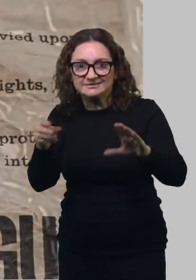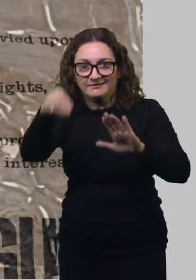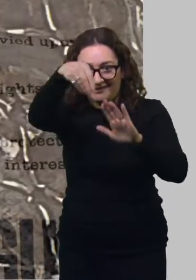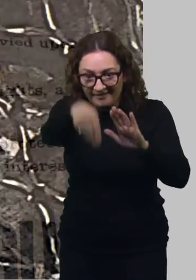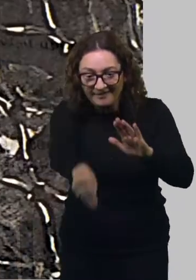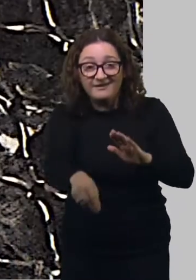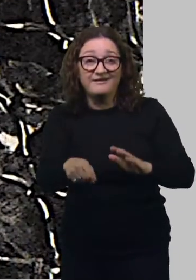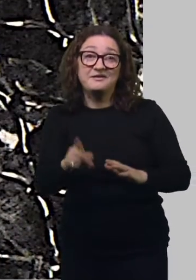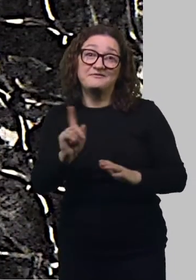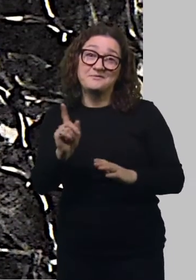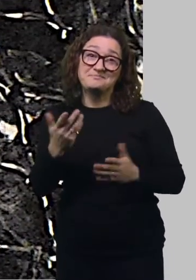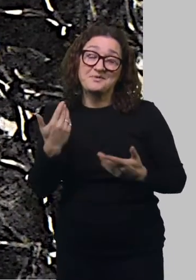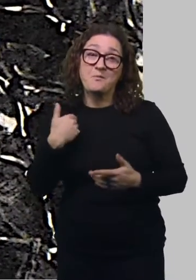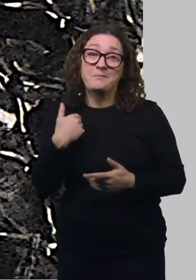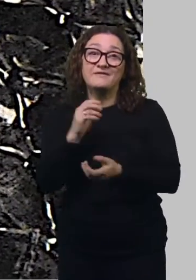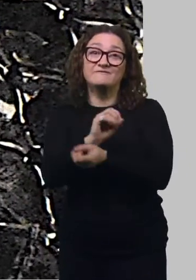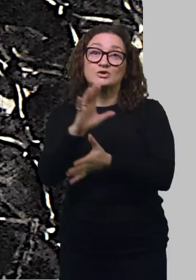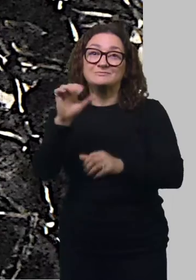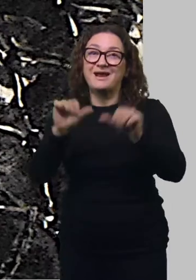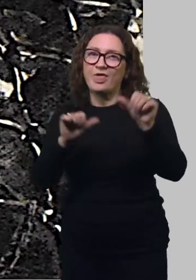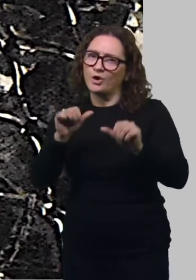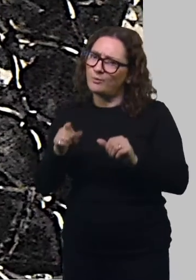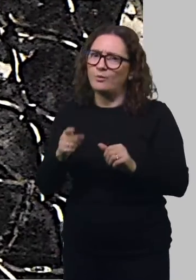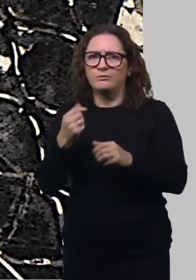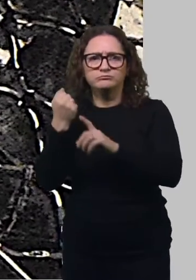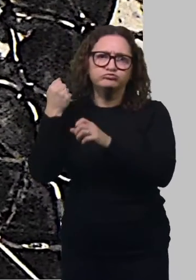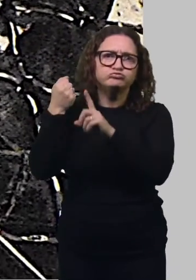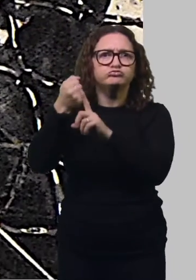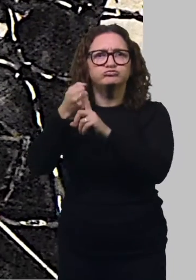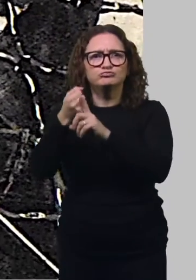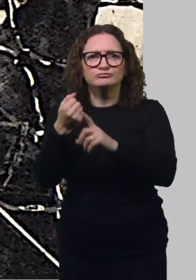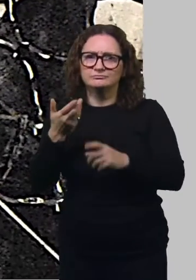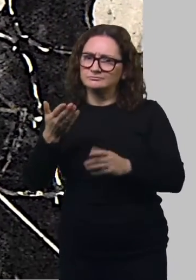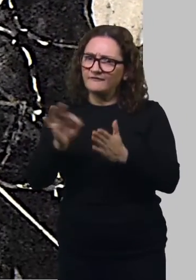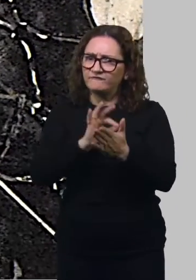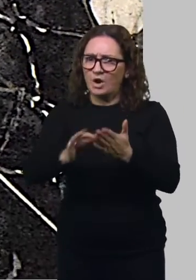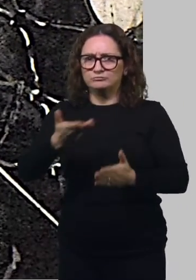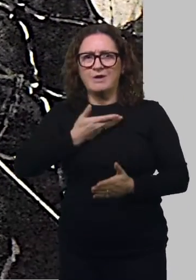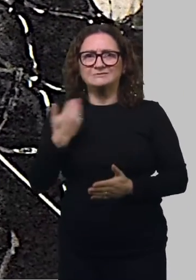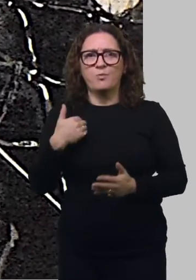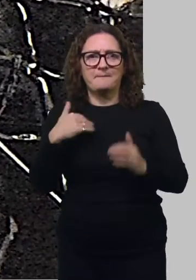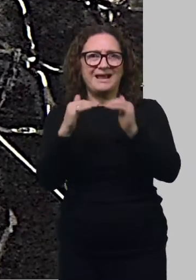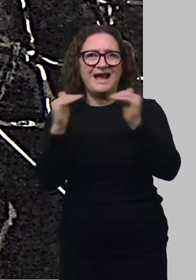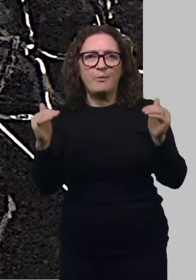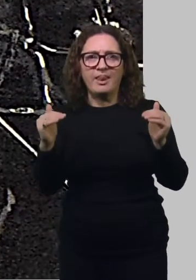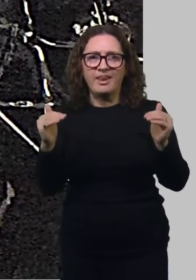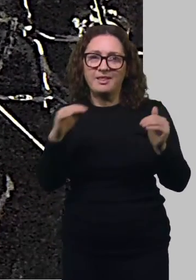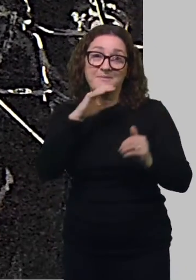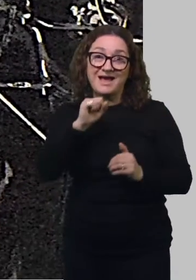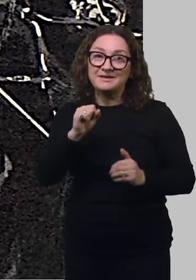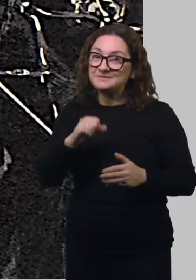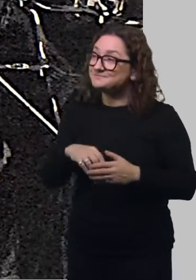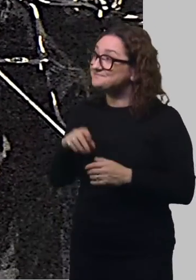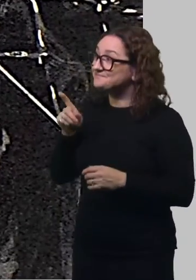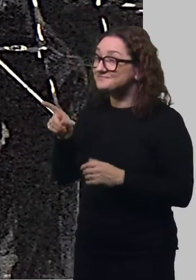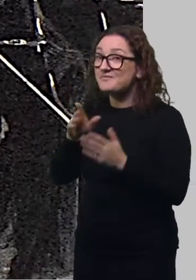for women on equal terms as men. At the same time, suffragettes Muriel Matters and Helen Fox chained themselves to the grille of the